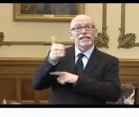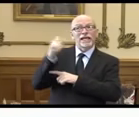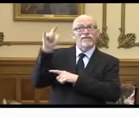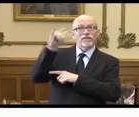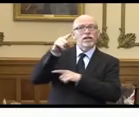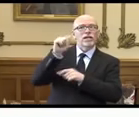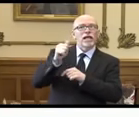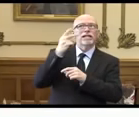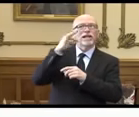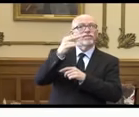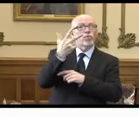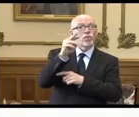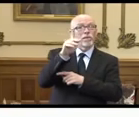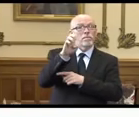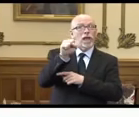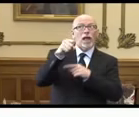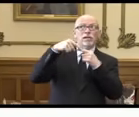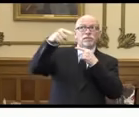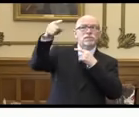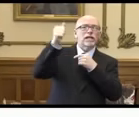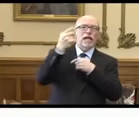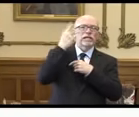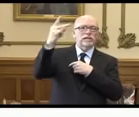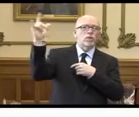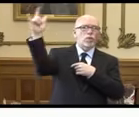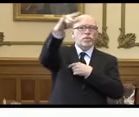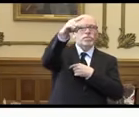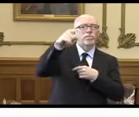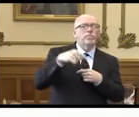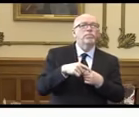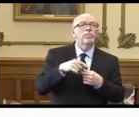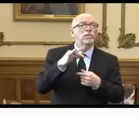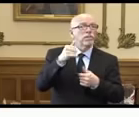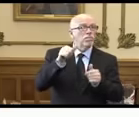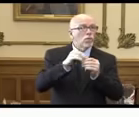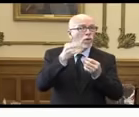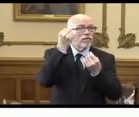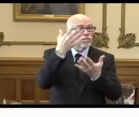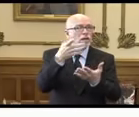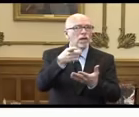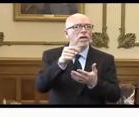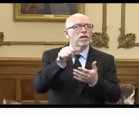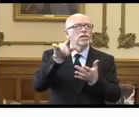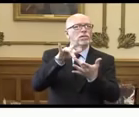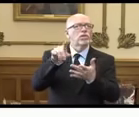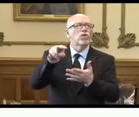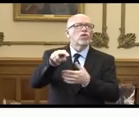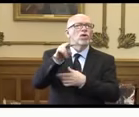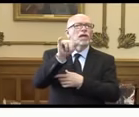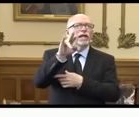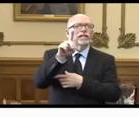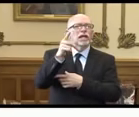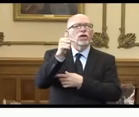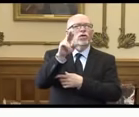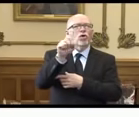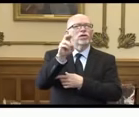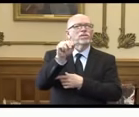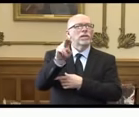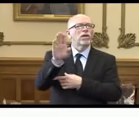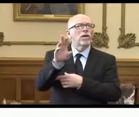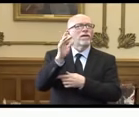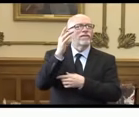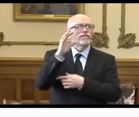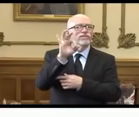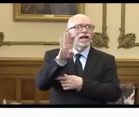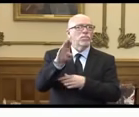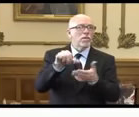within 3 miles of the flight path. For more information, please visit the Indiana Guardsman Facebook page or other social